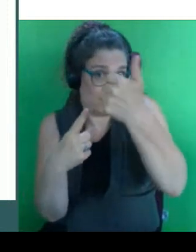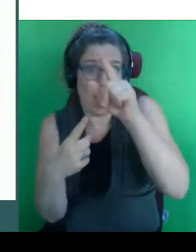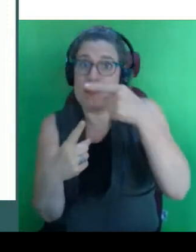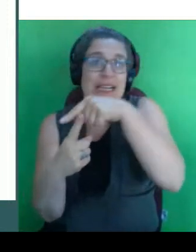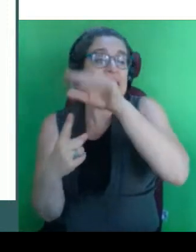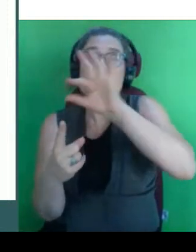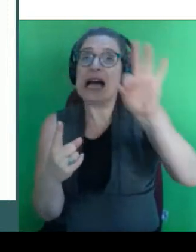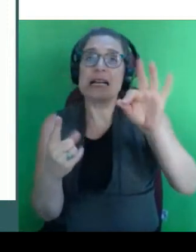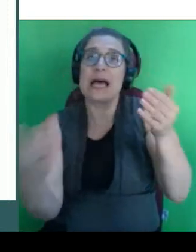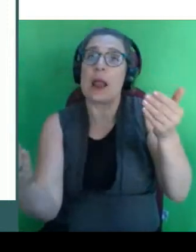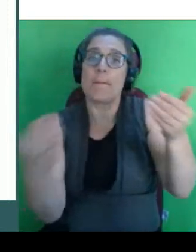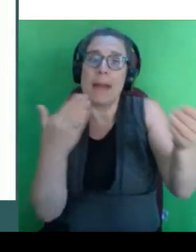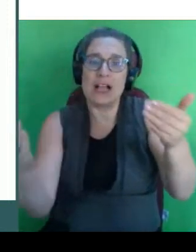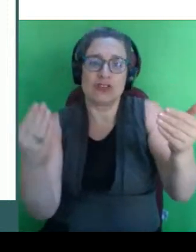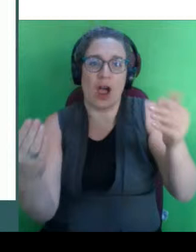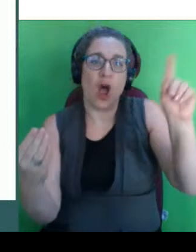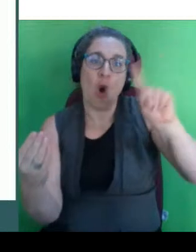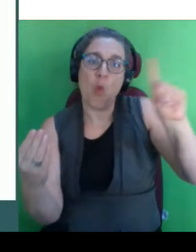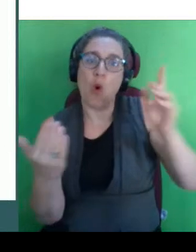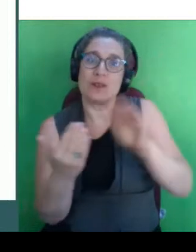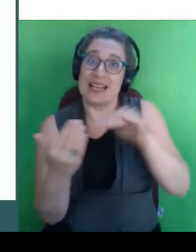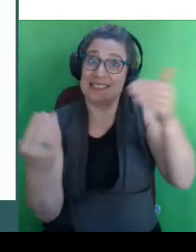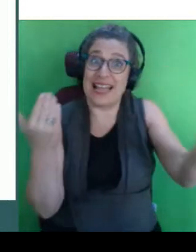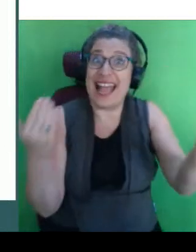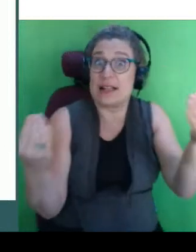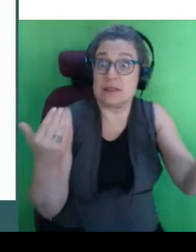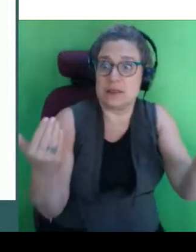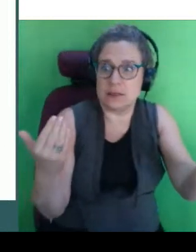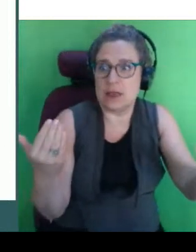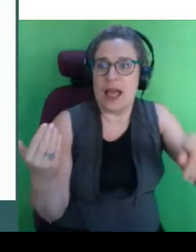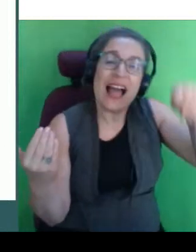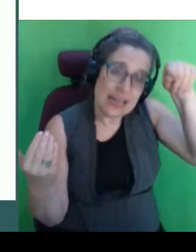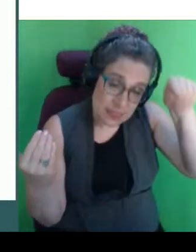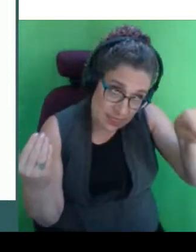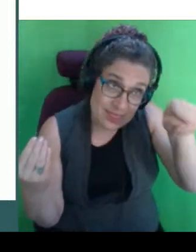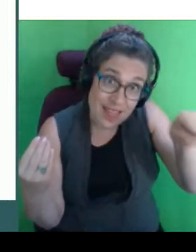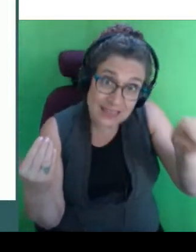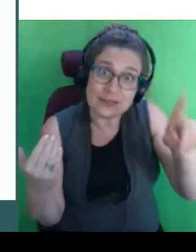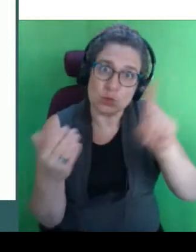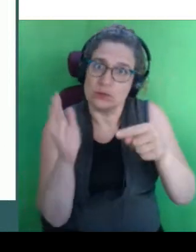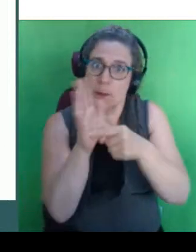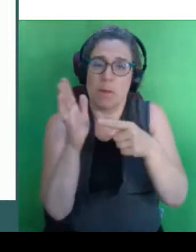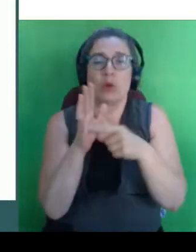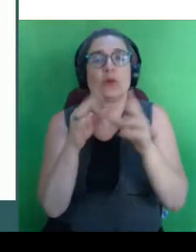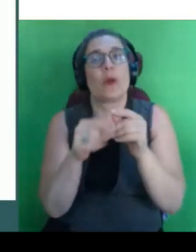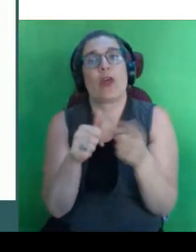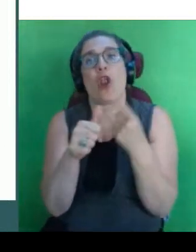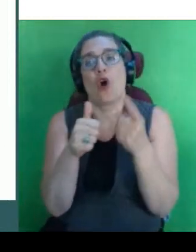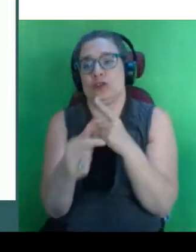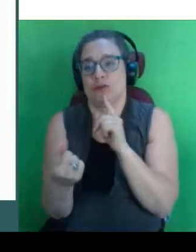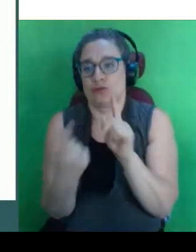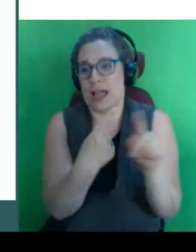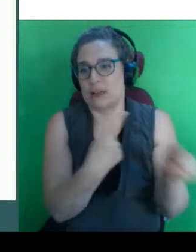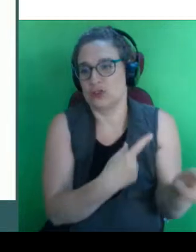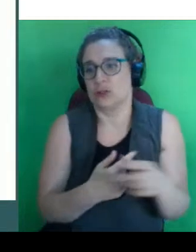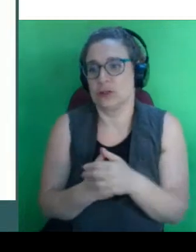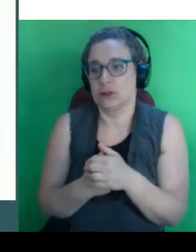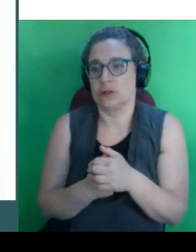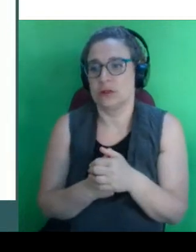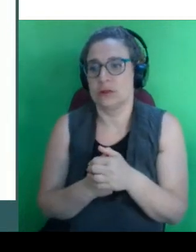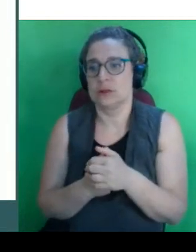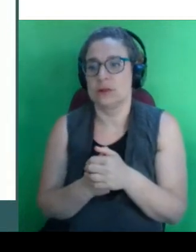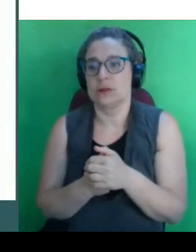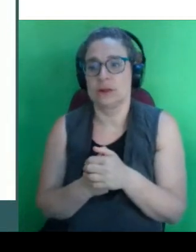it's against is the important thing in having an allergic reaction. So there's